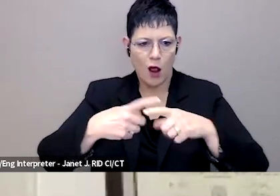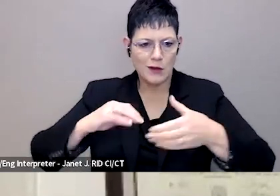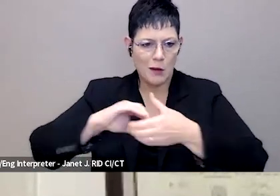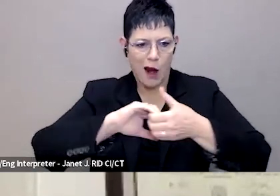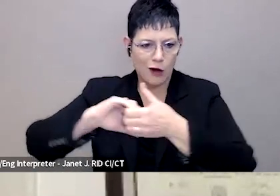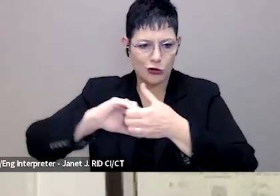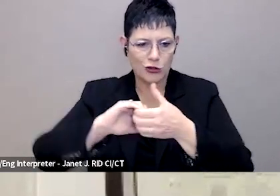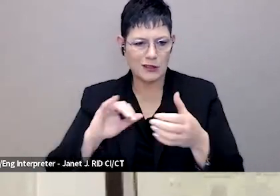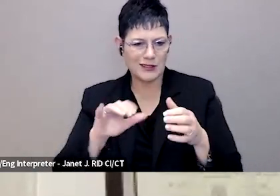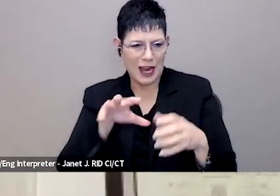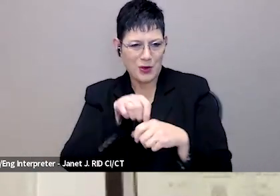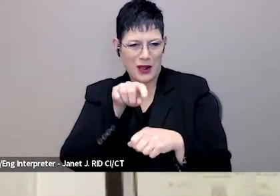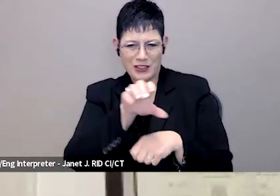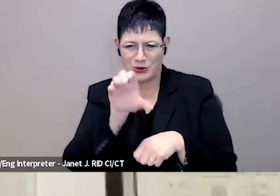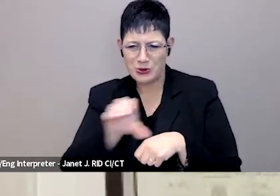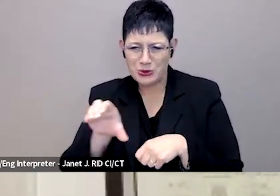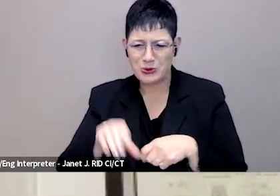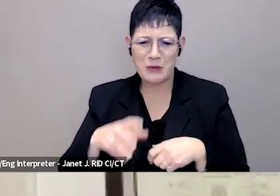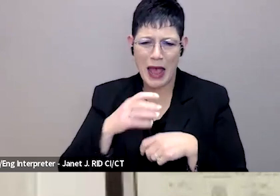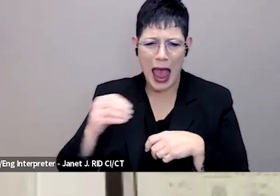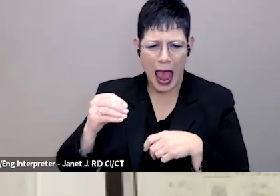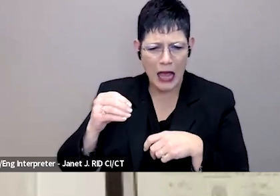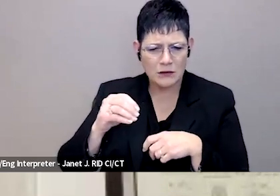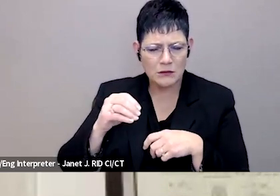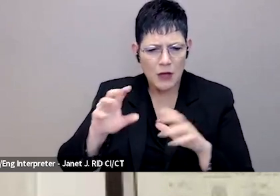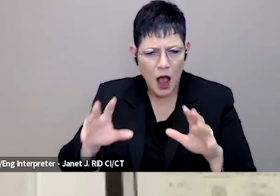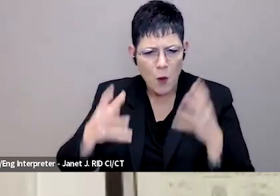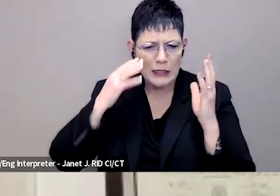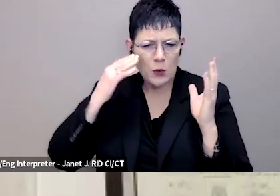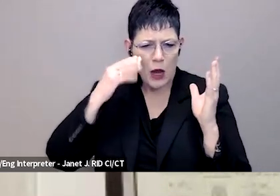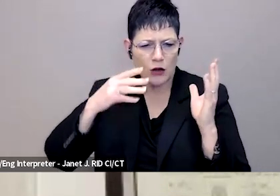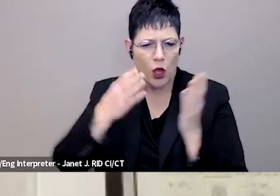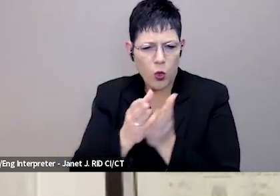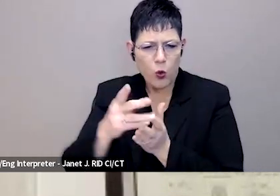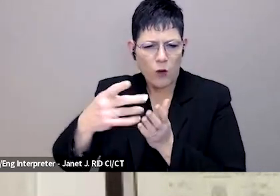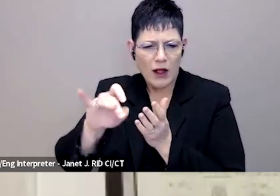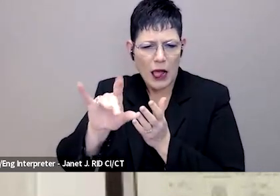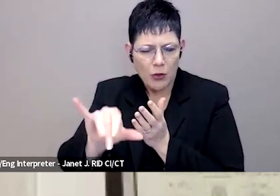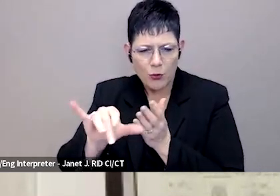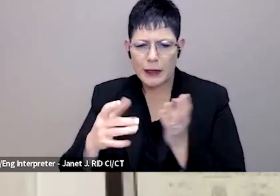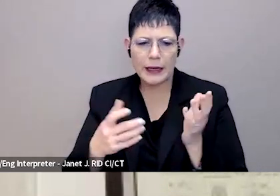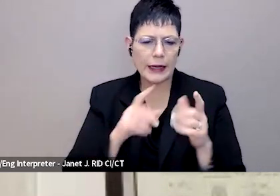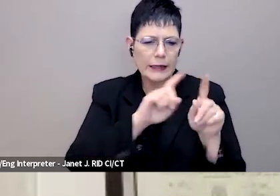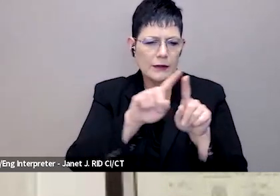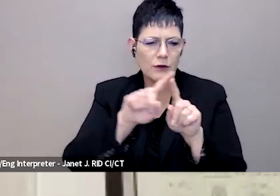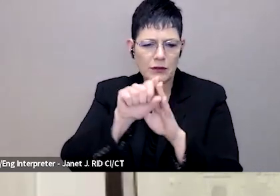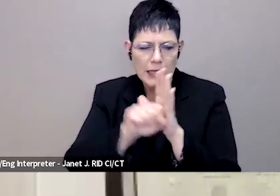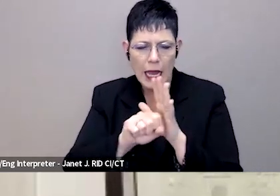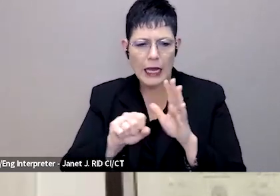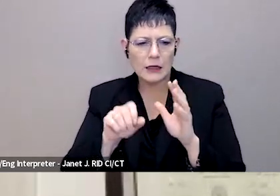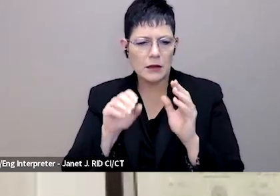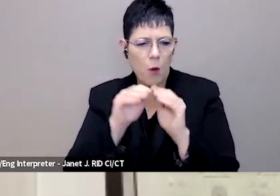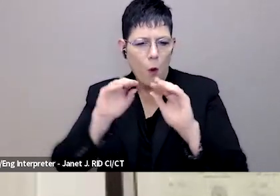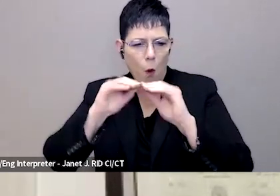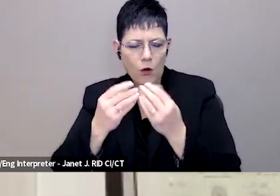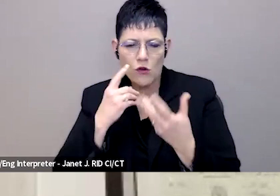this Zoom, and also philanthropy. So now we see advancing states, NASHB, doing more in this space